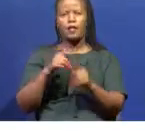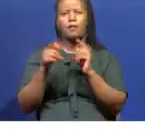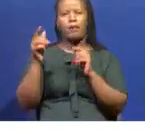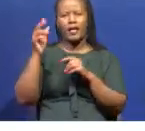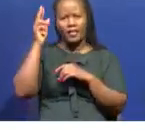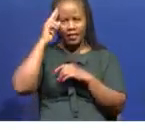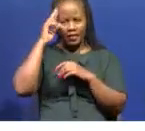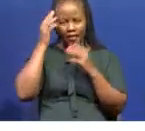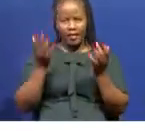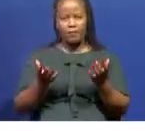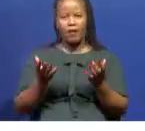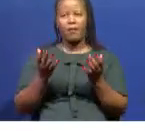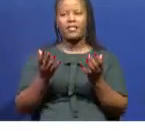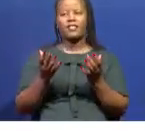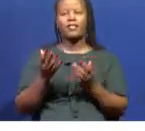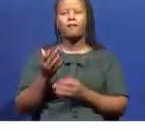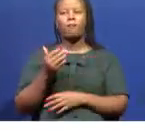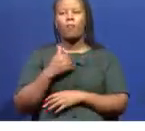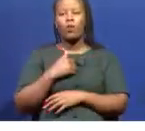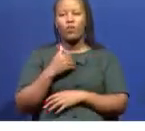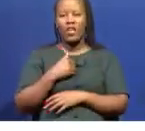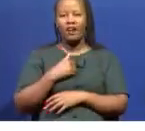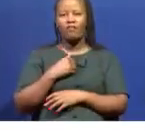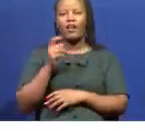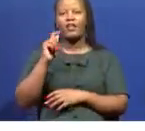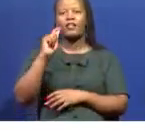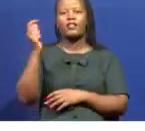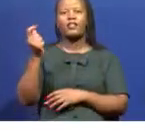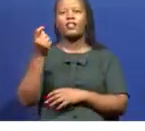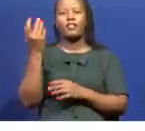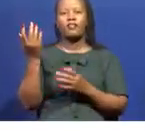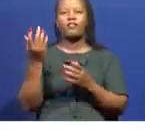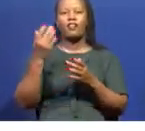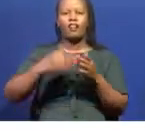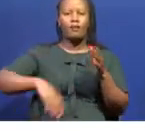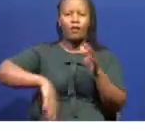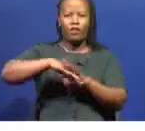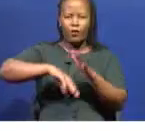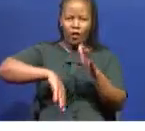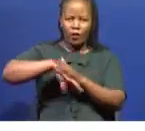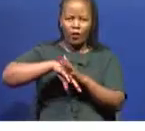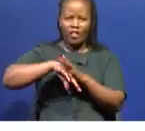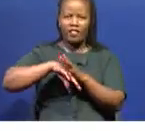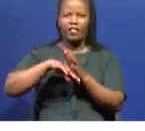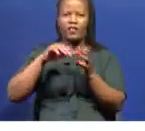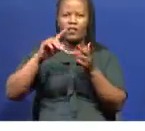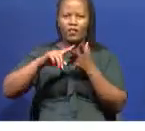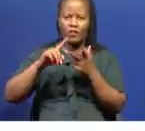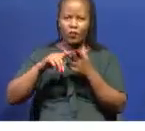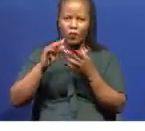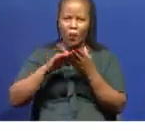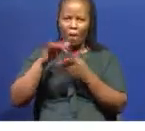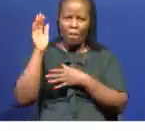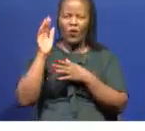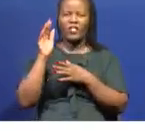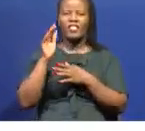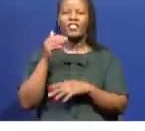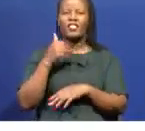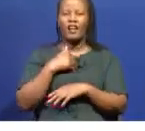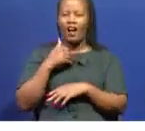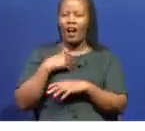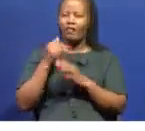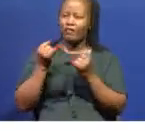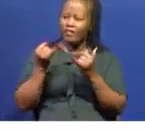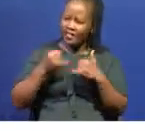We have also Naomi Wafula, Kenyan pro golfer. He's been out there in South Africa where she,